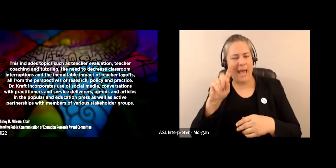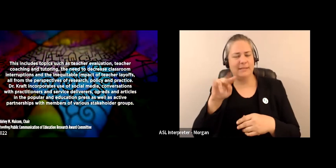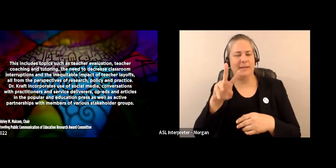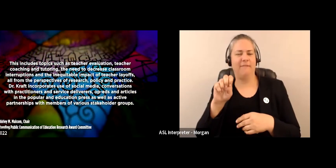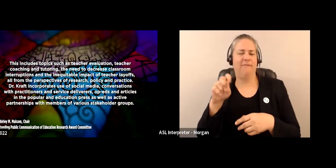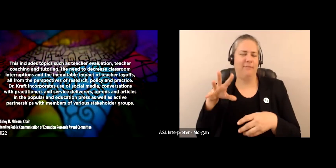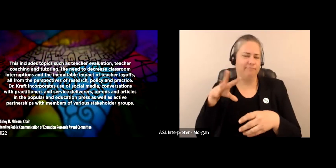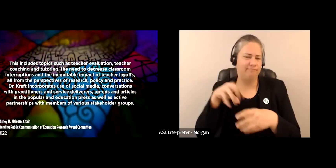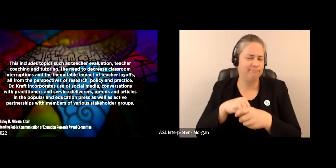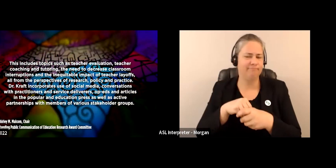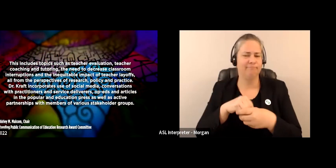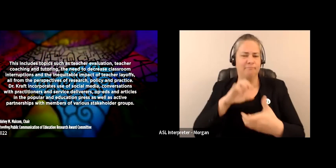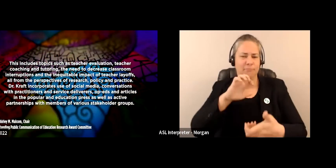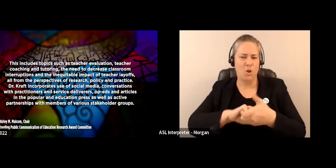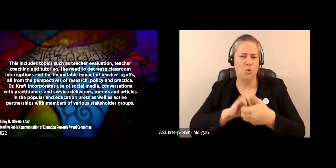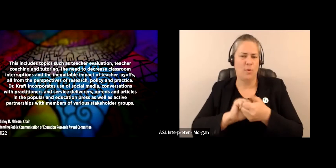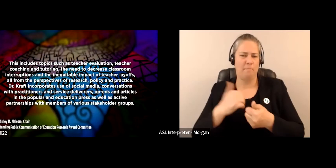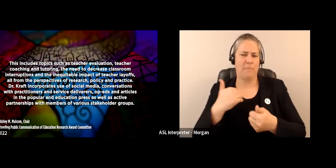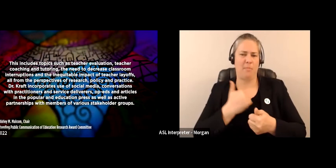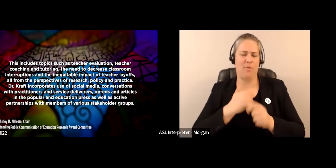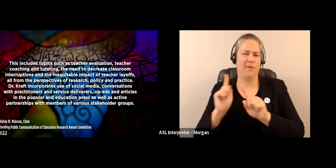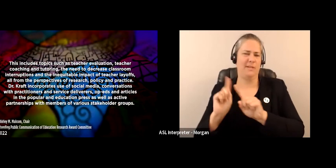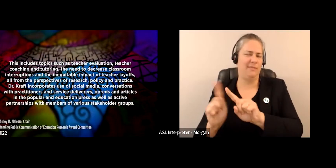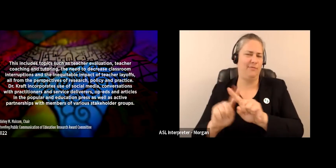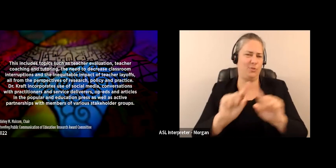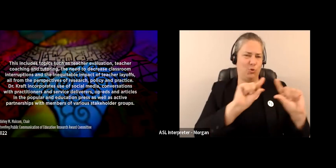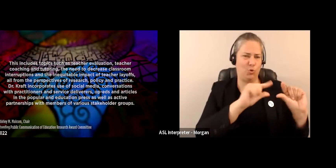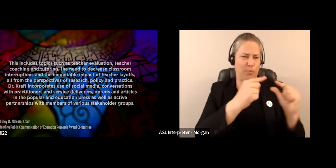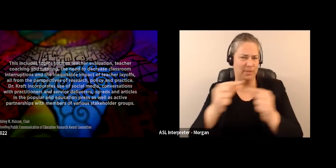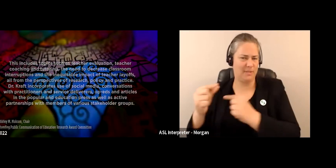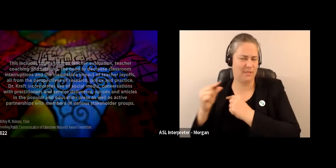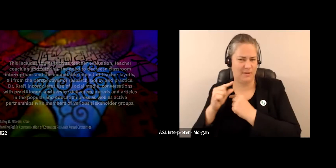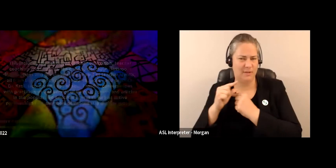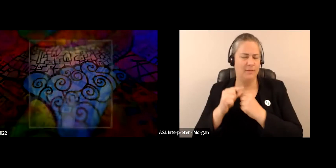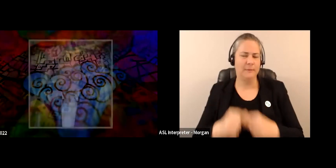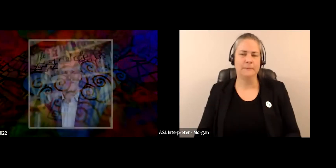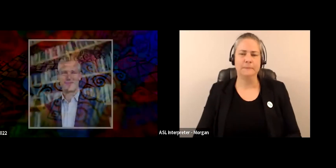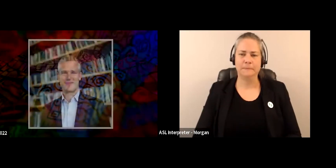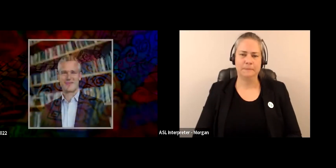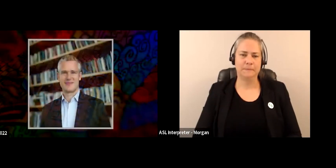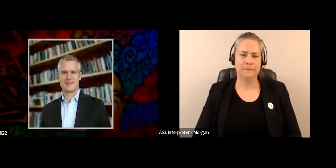partnerships with members of various stakeholder groups.